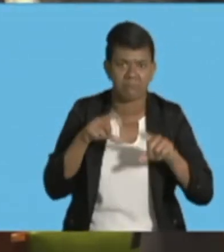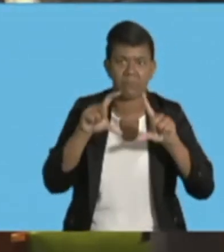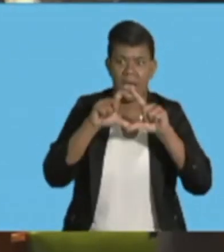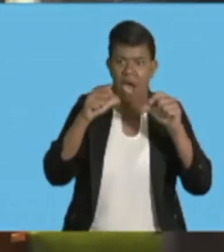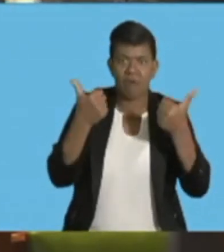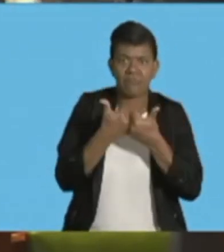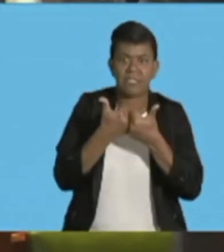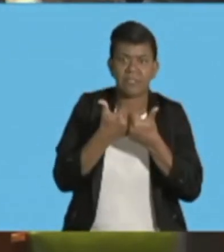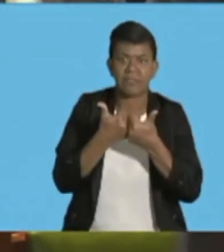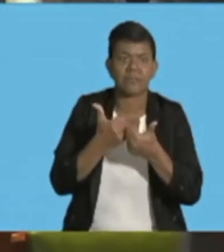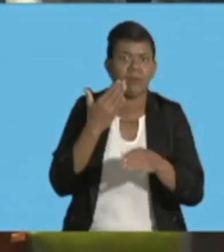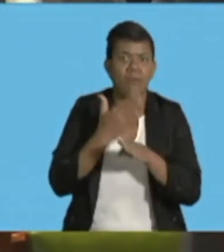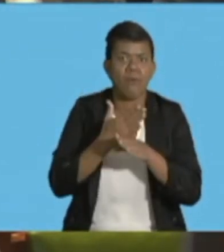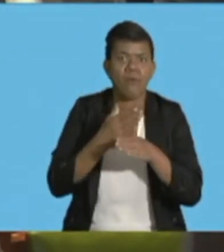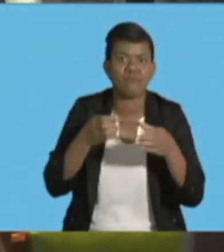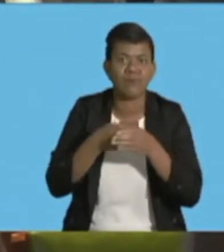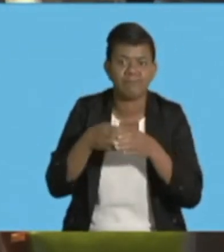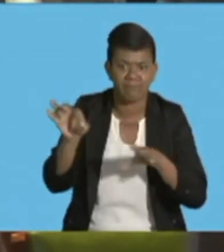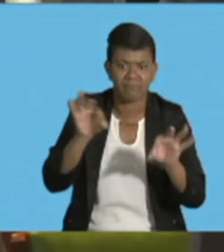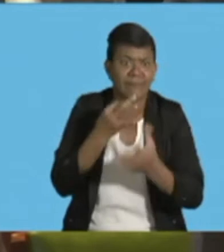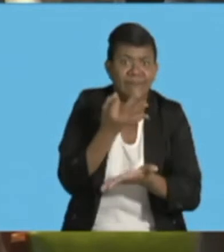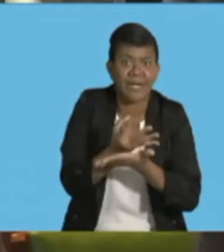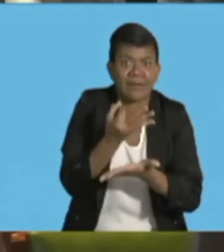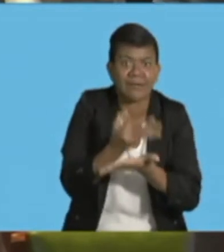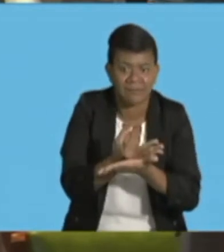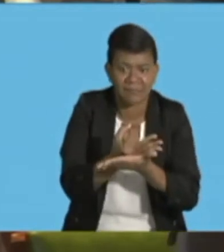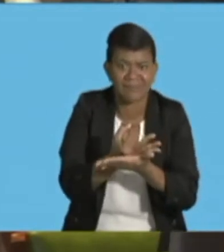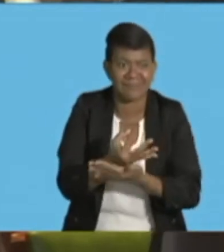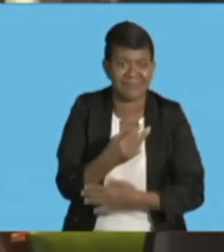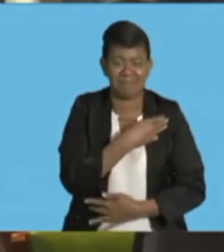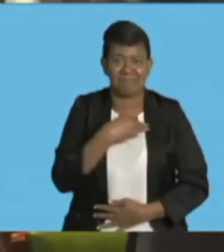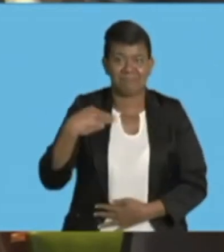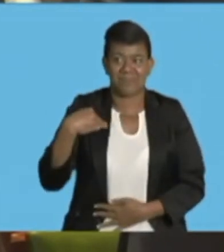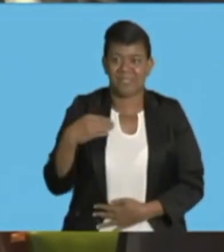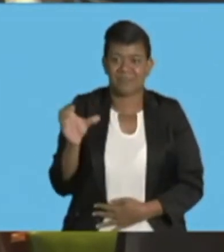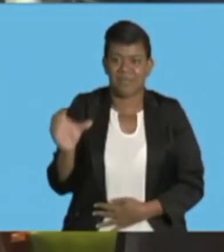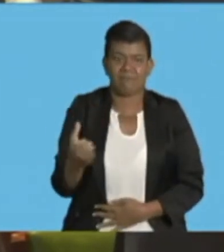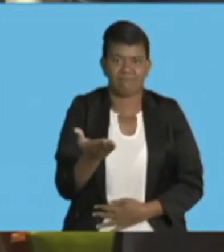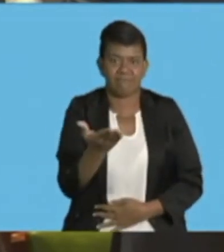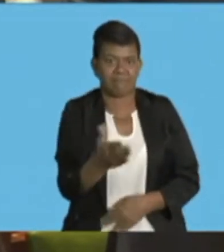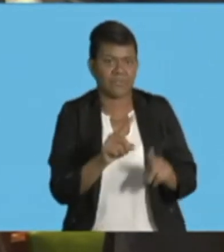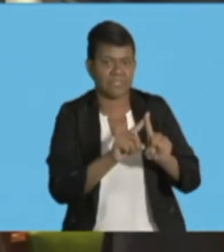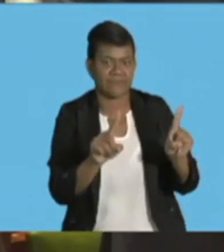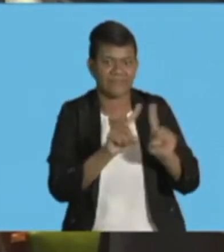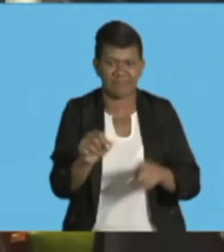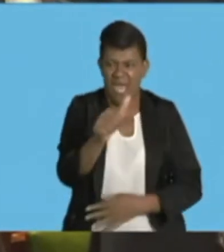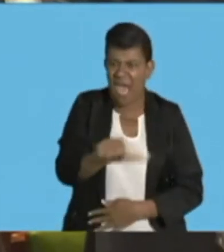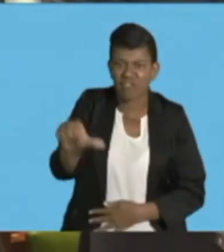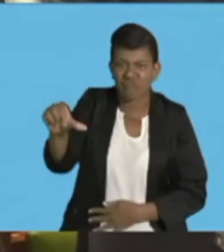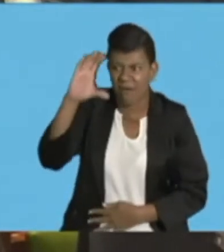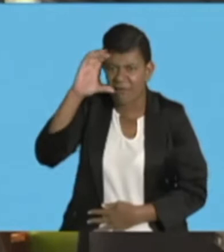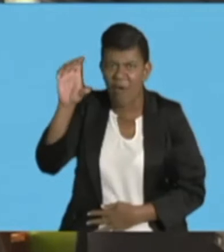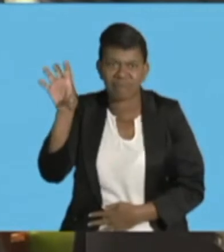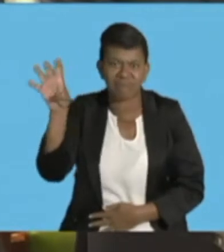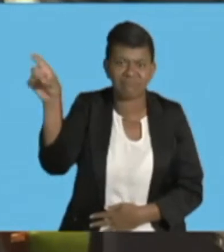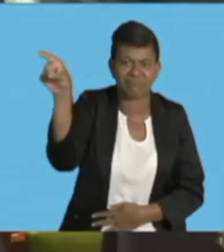forum comprising of finance ministers from Maldives, Seychelles, Bhutan, Lesotho, Malta, and from the Organization of the